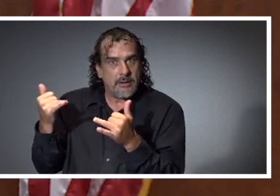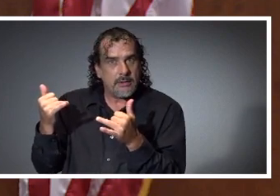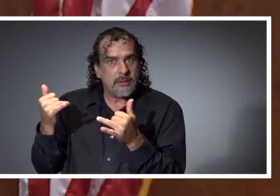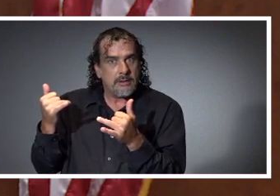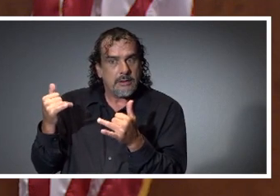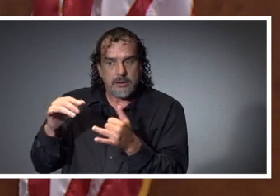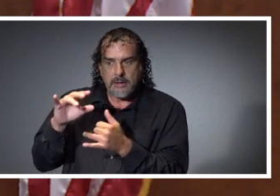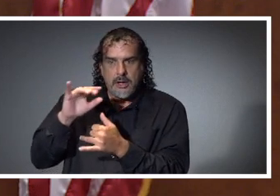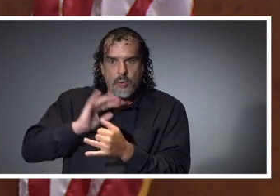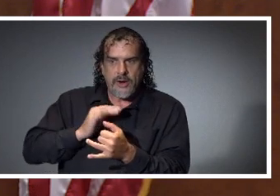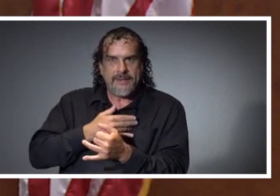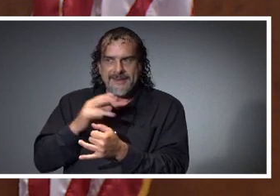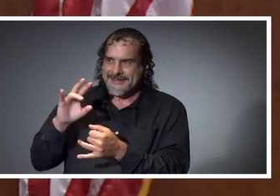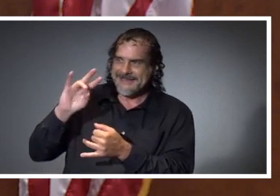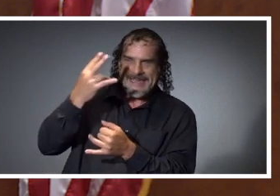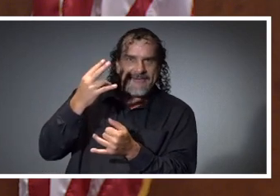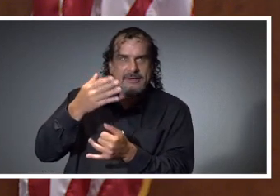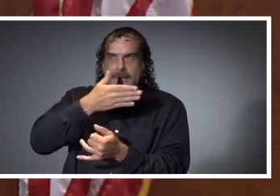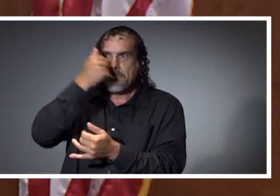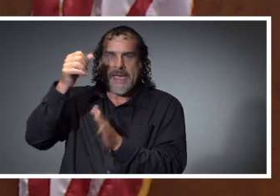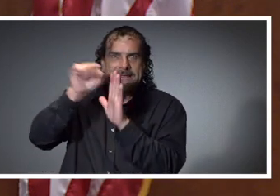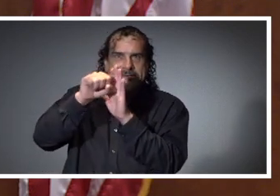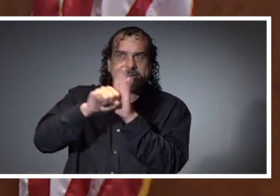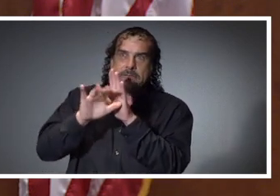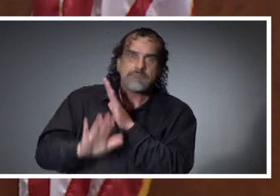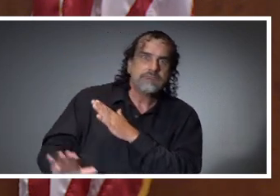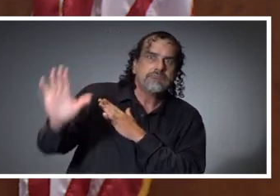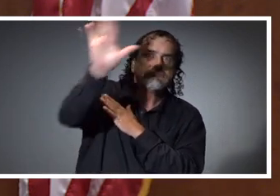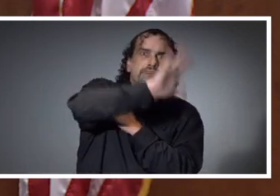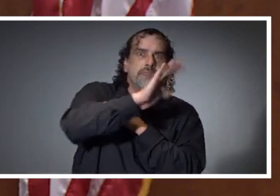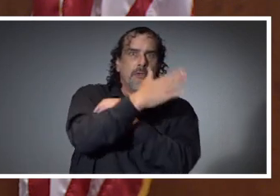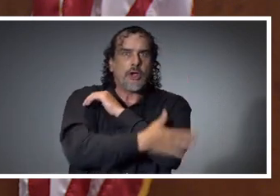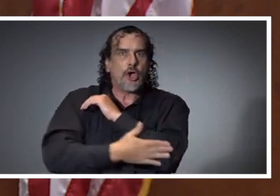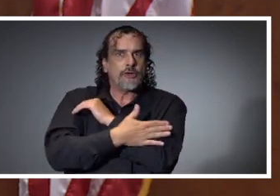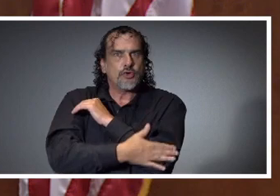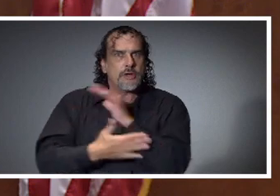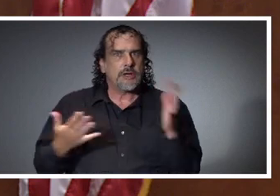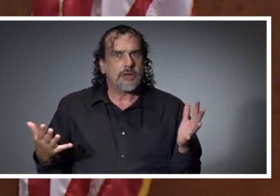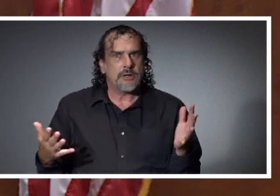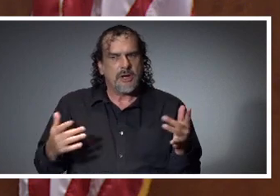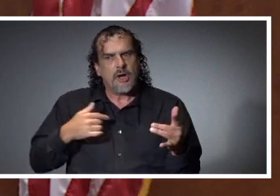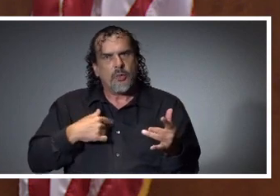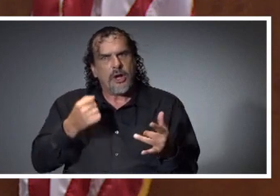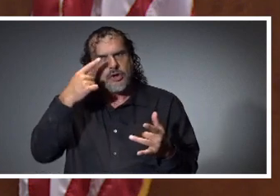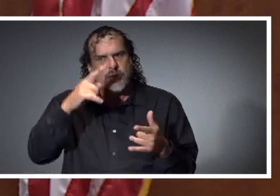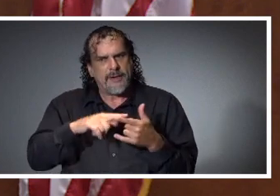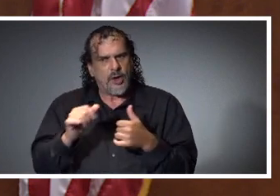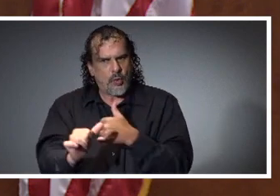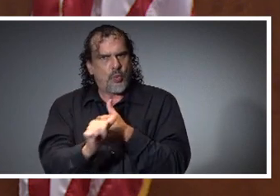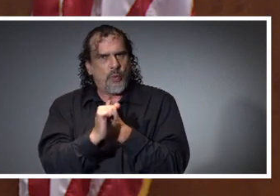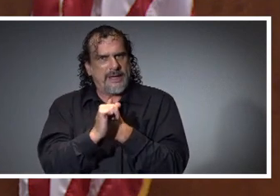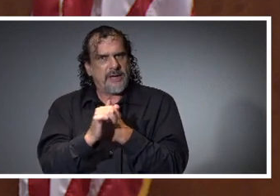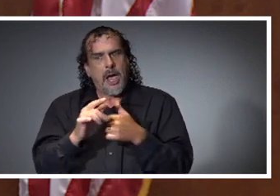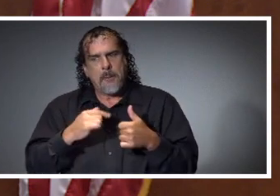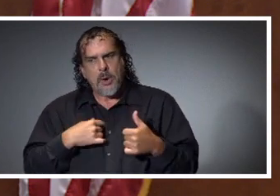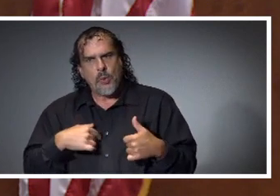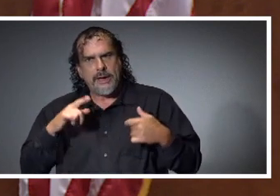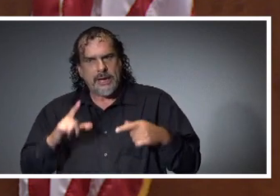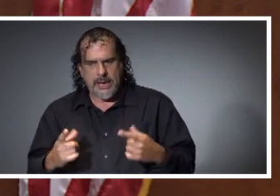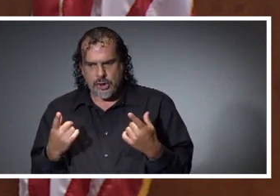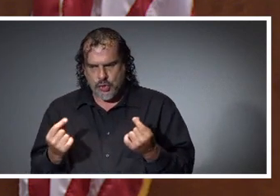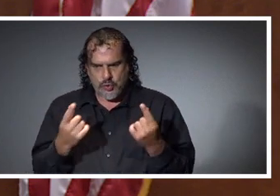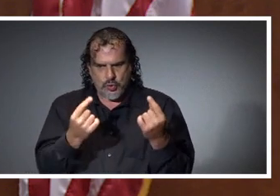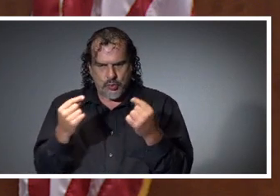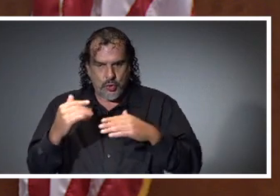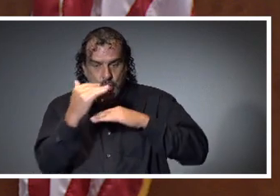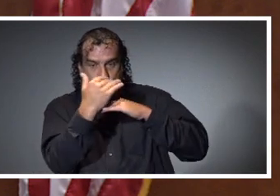seventh best in the entire nation. It's because we recognize that there are risks, but there are also actions that we can take to mitigate